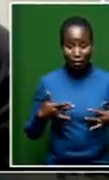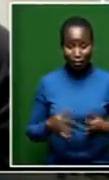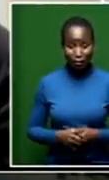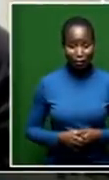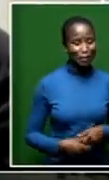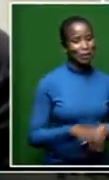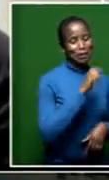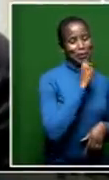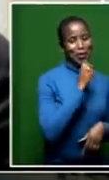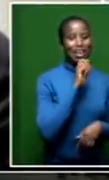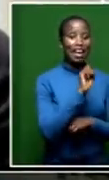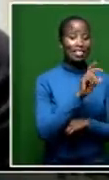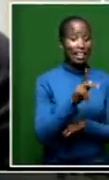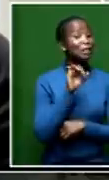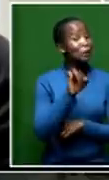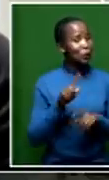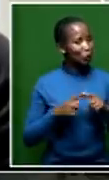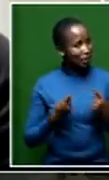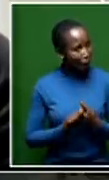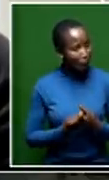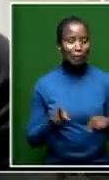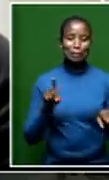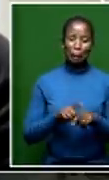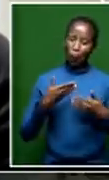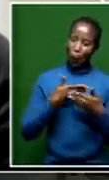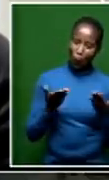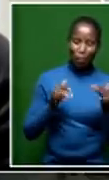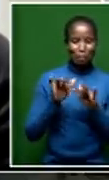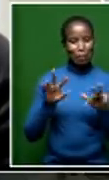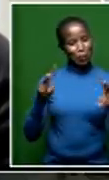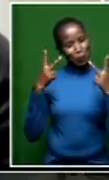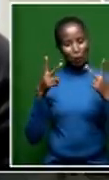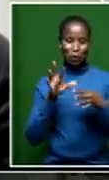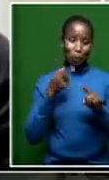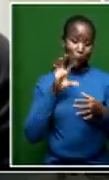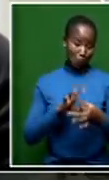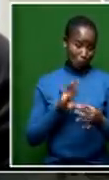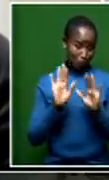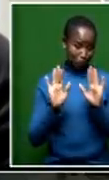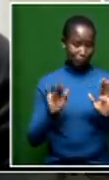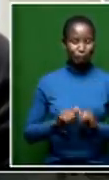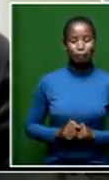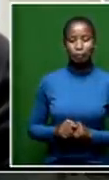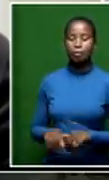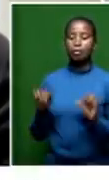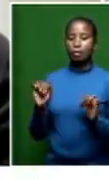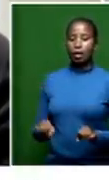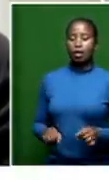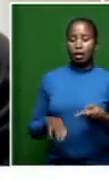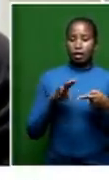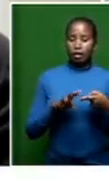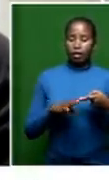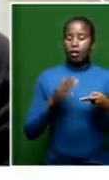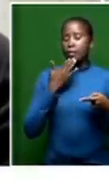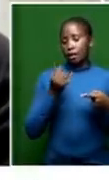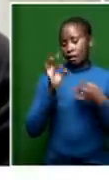Morning, Sakina and your team, and morning to all Morning Live viewers. So, firstly, just your